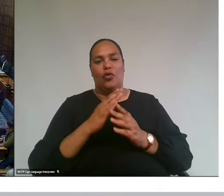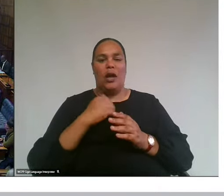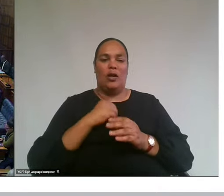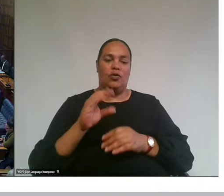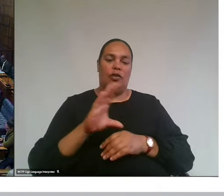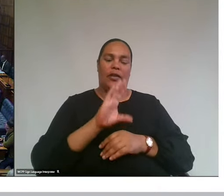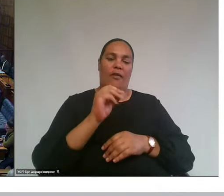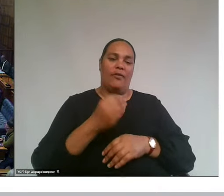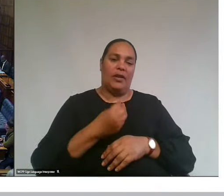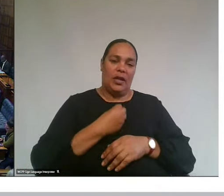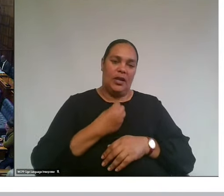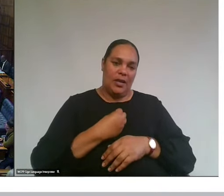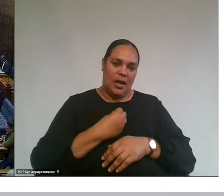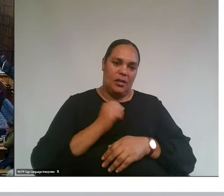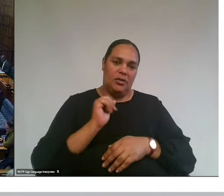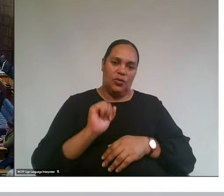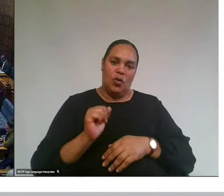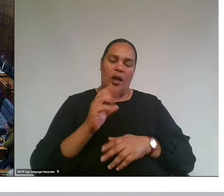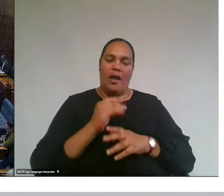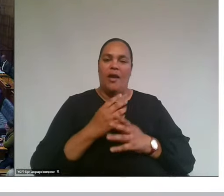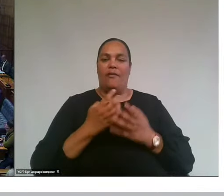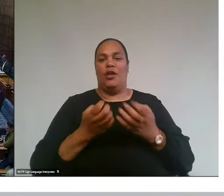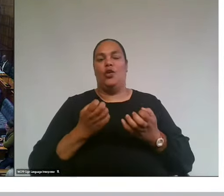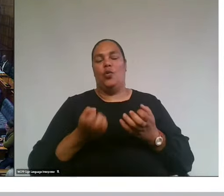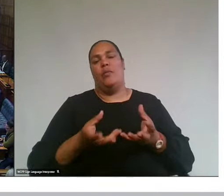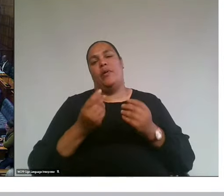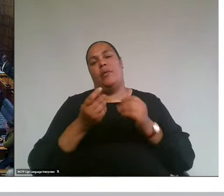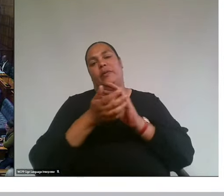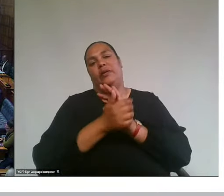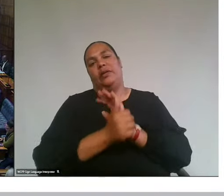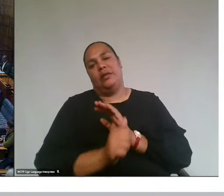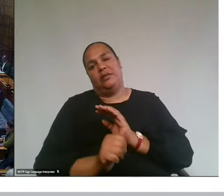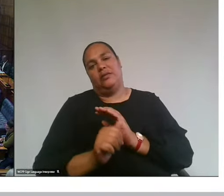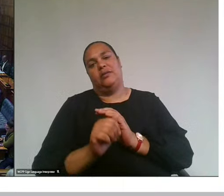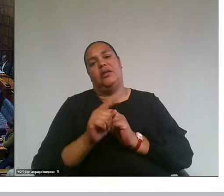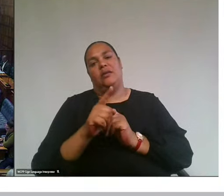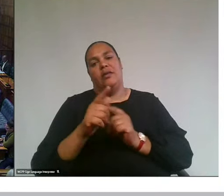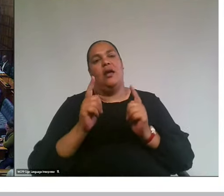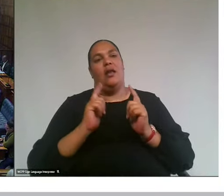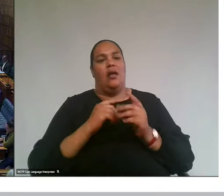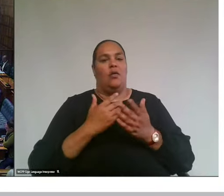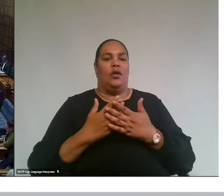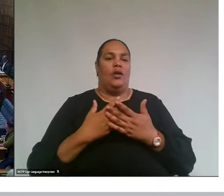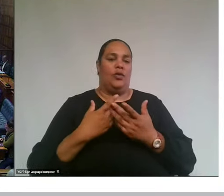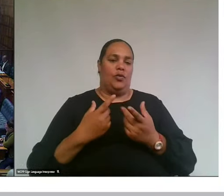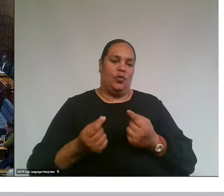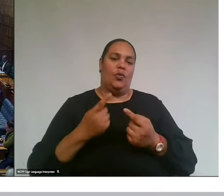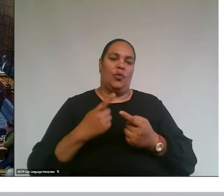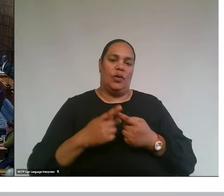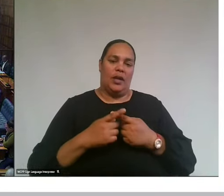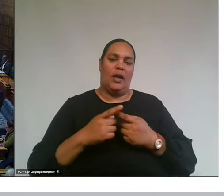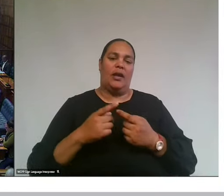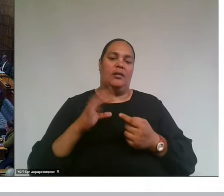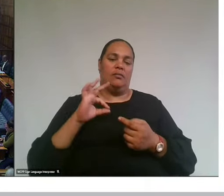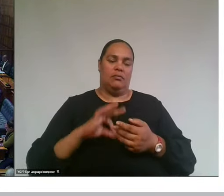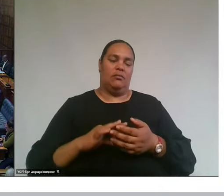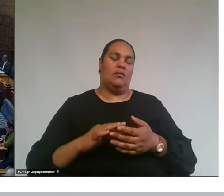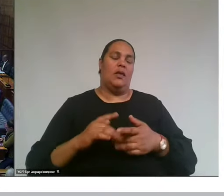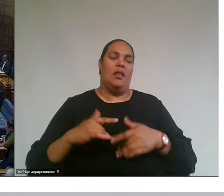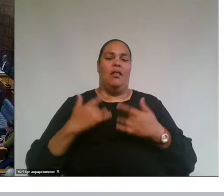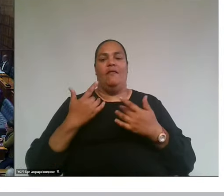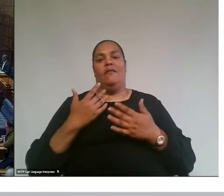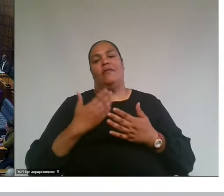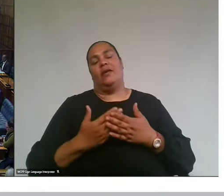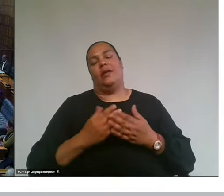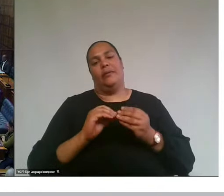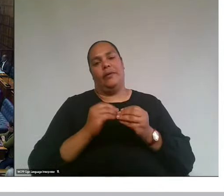Africans are are equipped with the skills that would allow them to to earn a living thank you